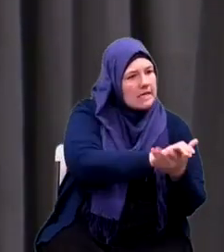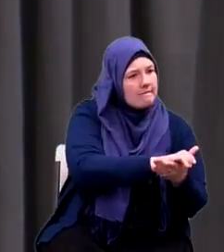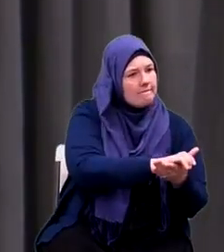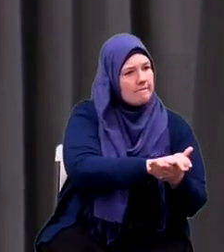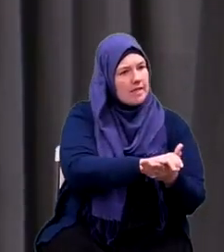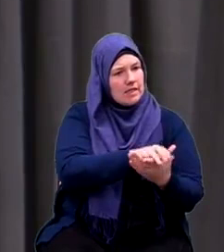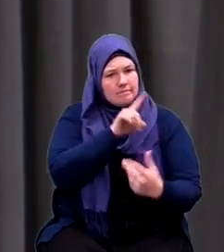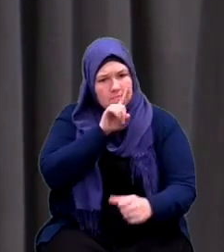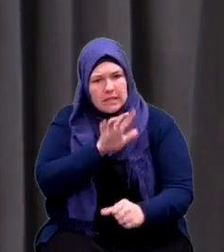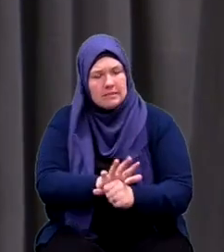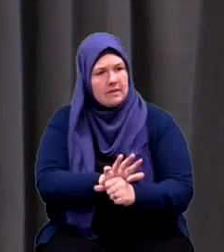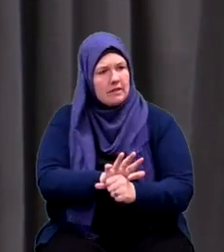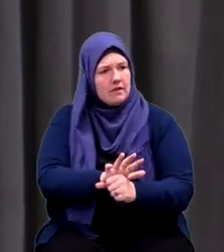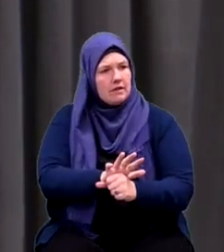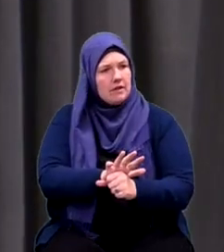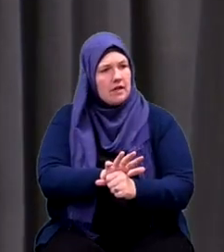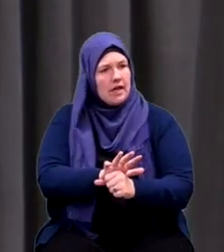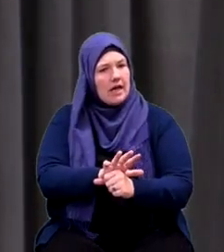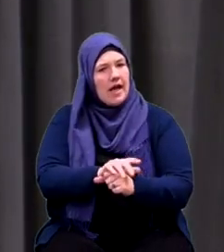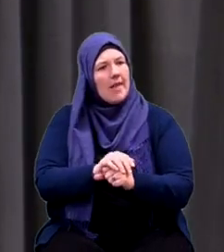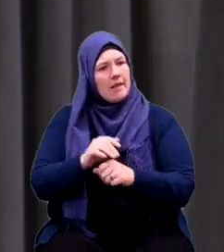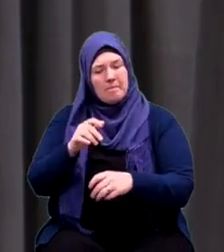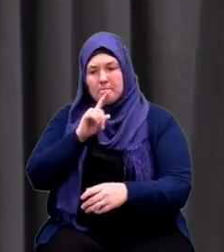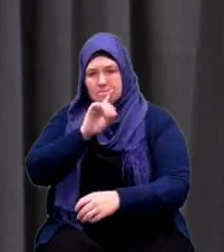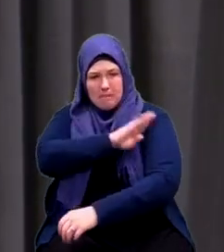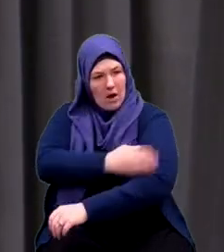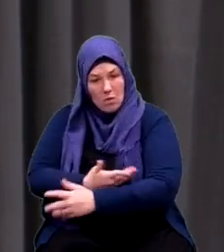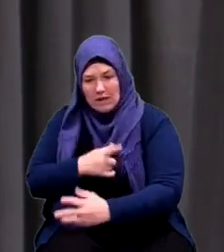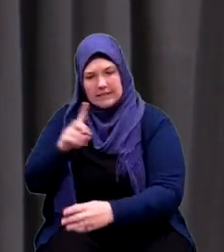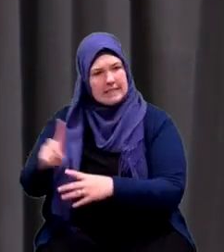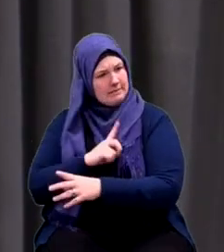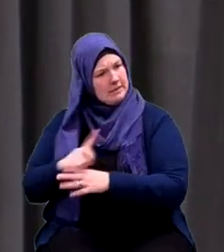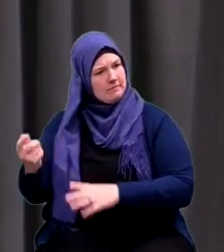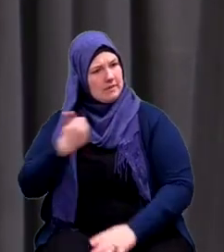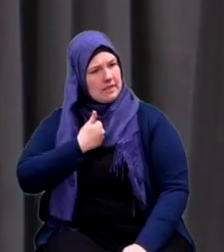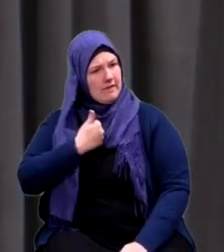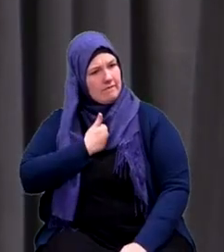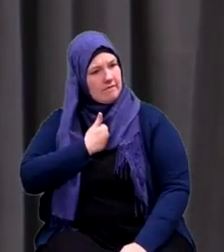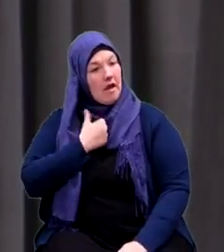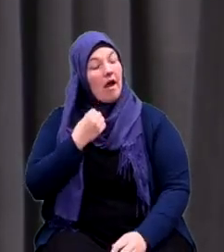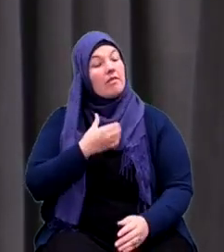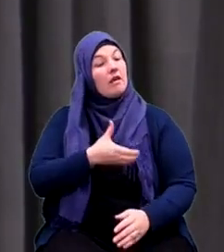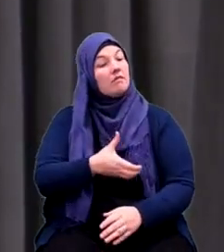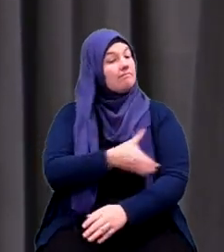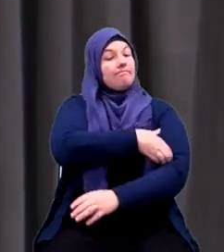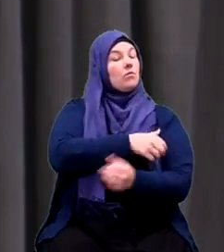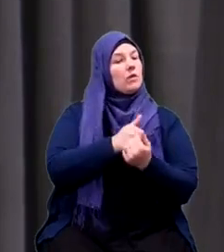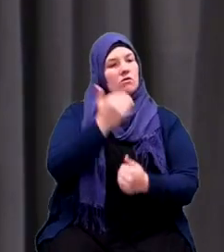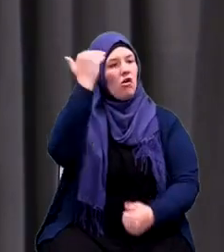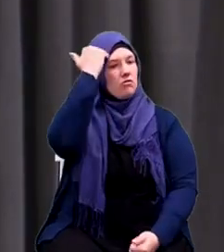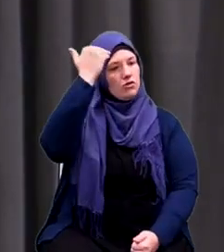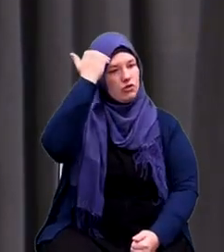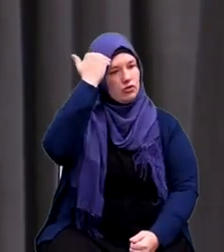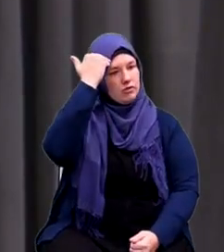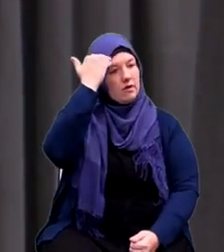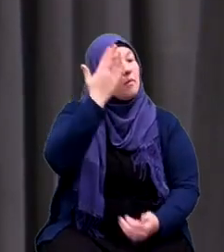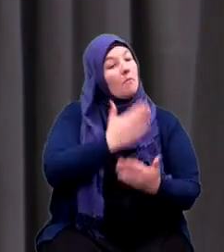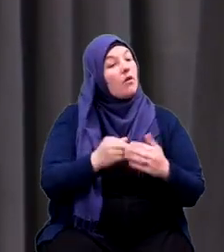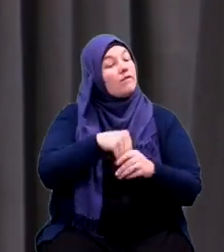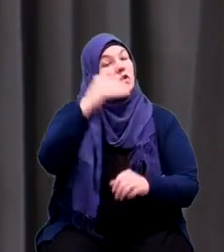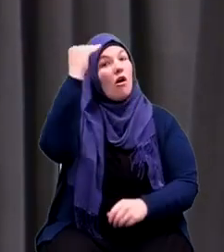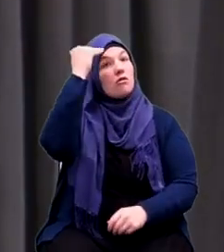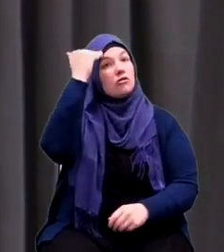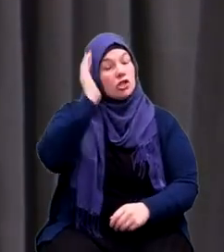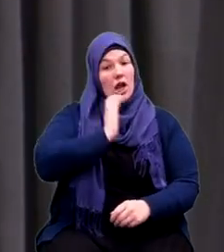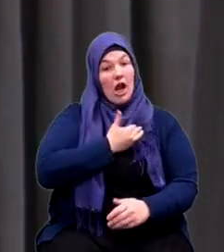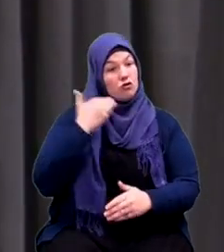and devotion, the power of discipline, and the power of knowledge. Part of the knowledge